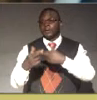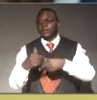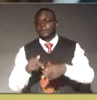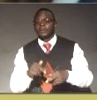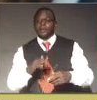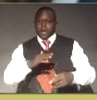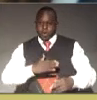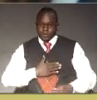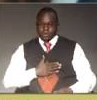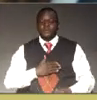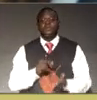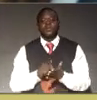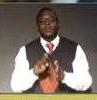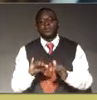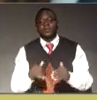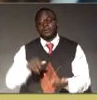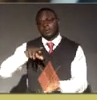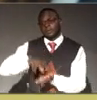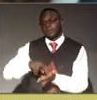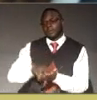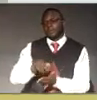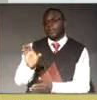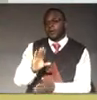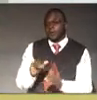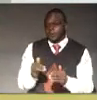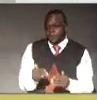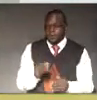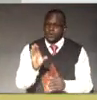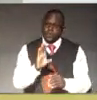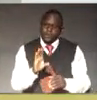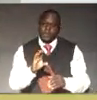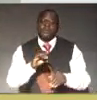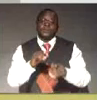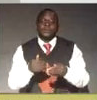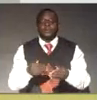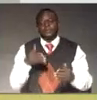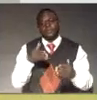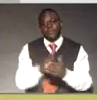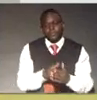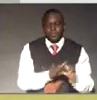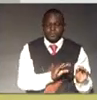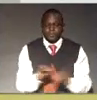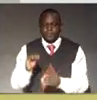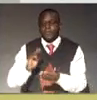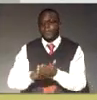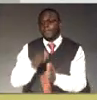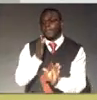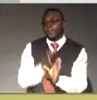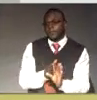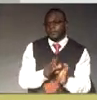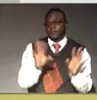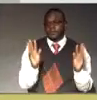bona fide purchasers was recommended by the Commission. The Commission adjourned to May. Sudat